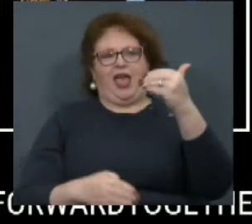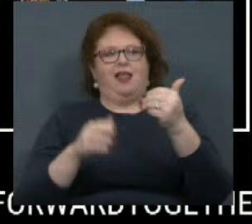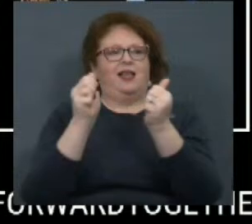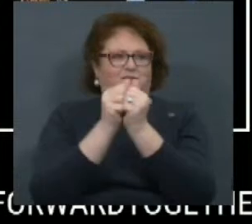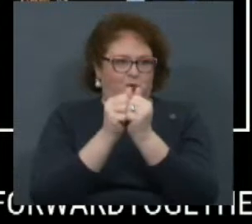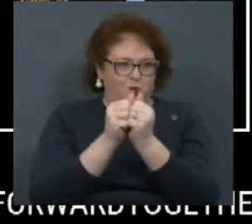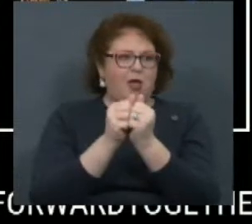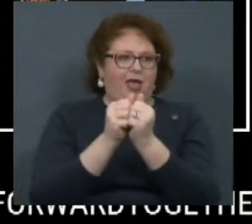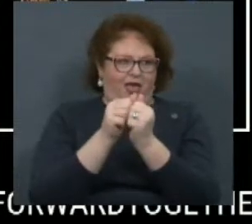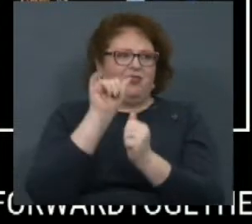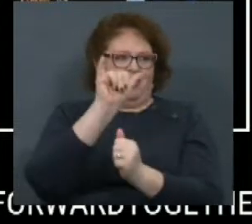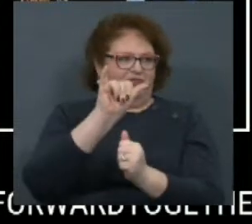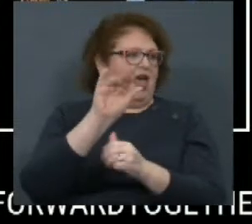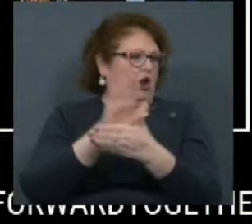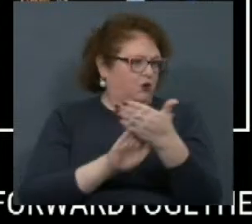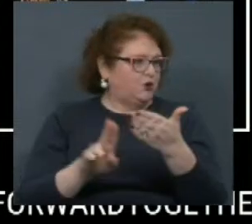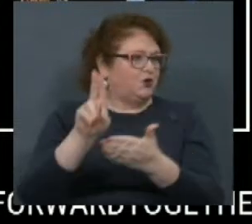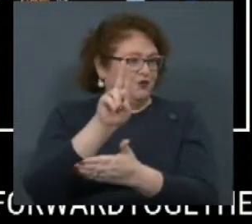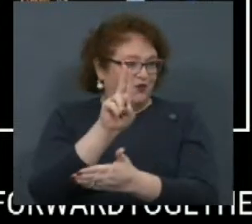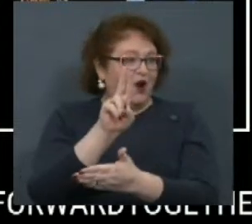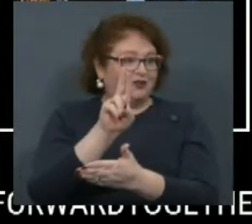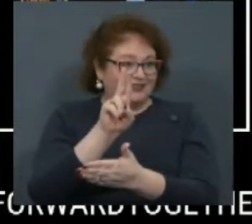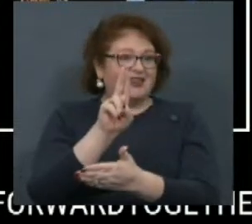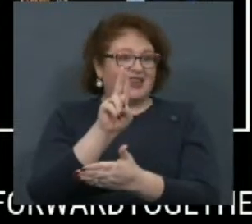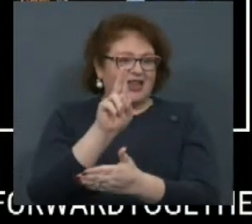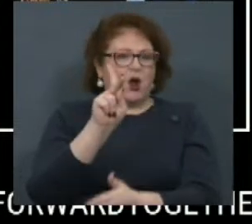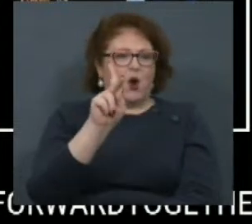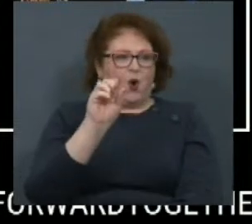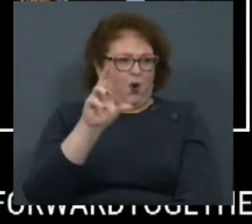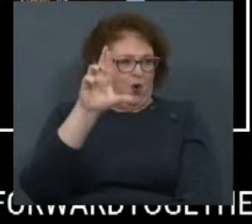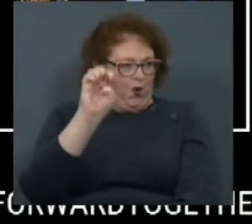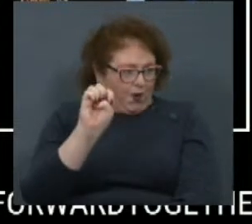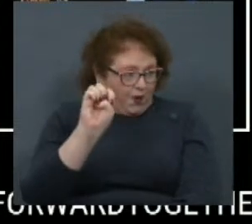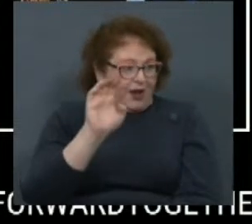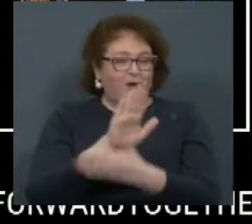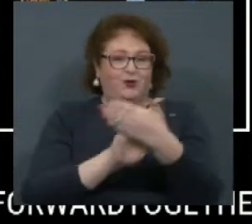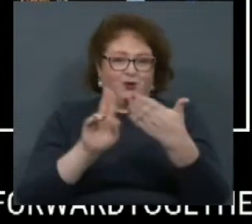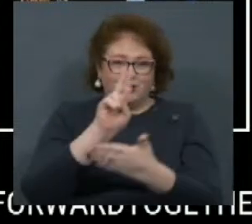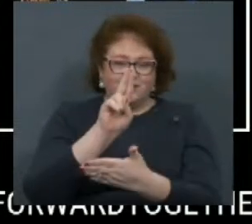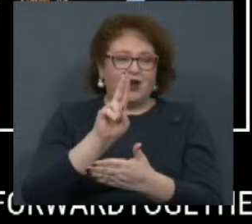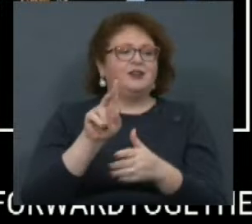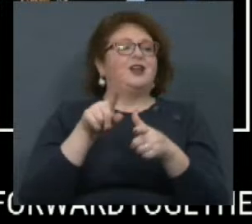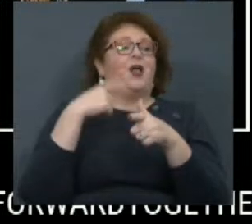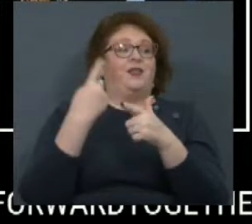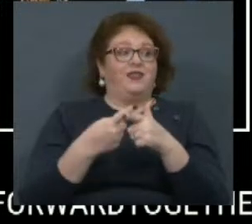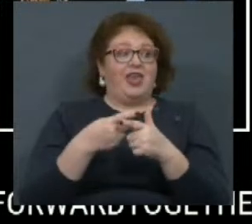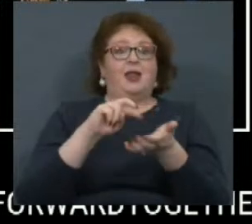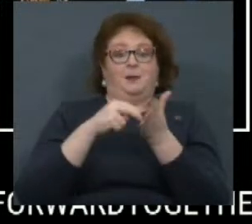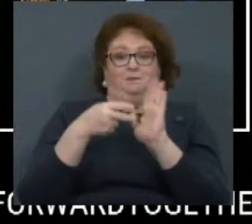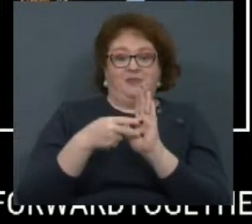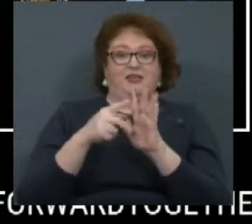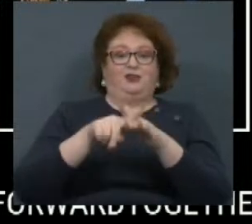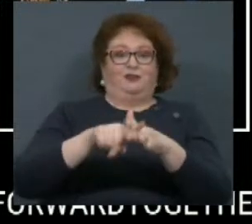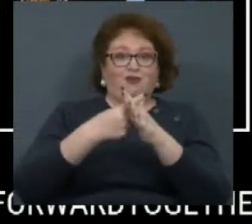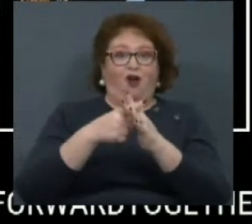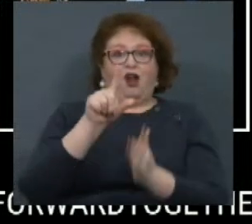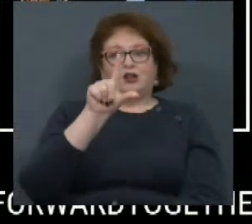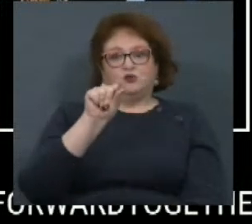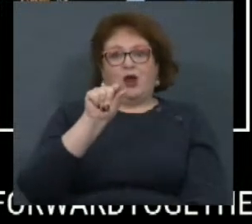so that as of 2025, students, faculty can actually do an exchange